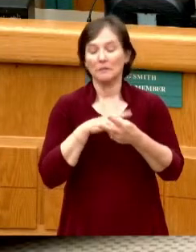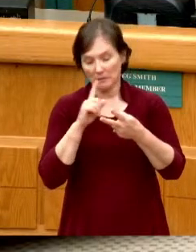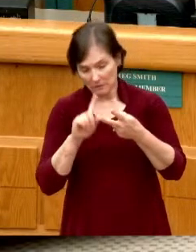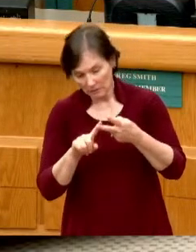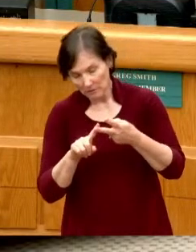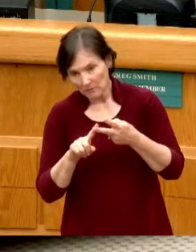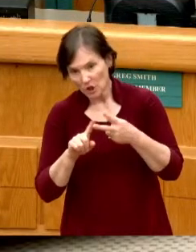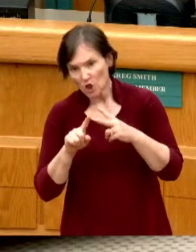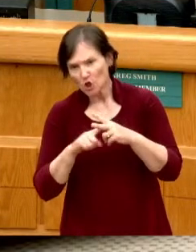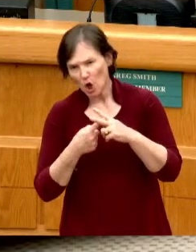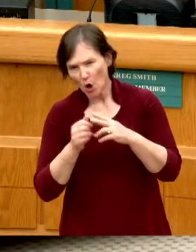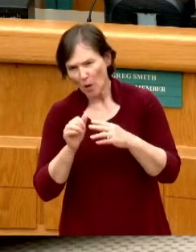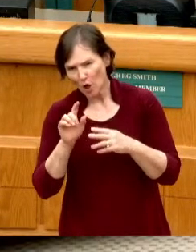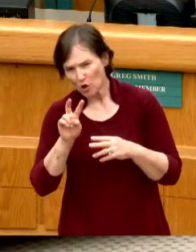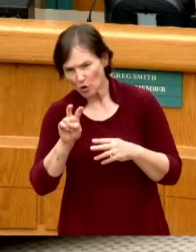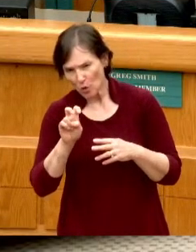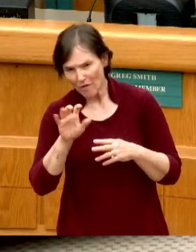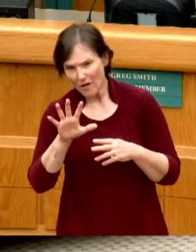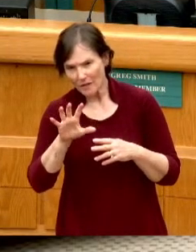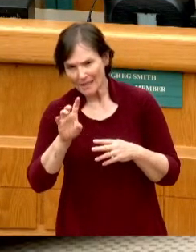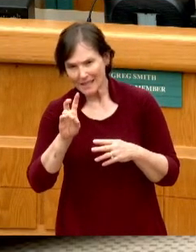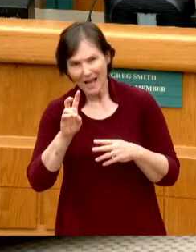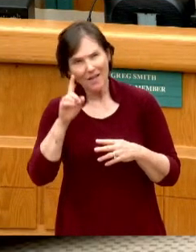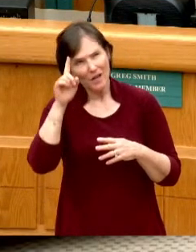257, 301 cases,